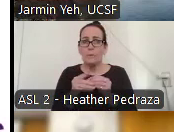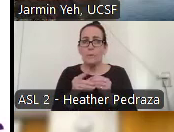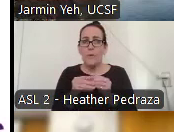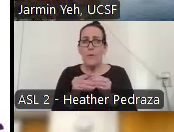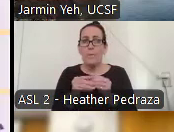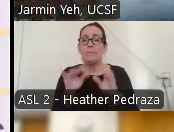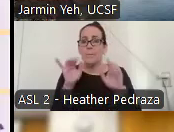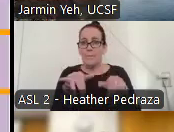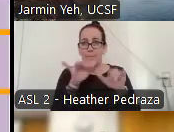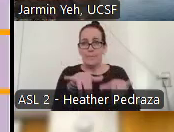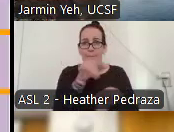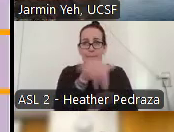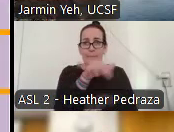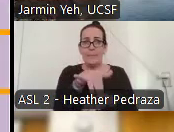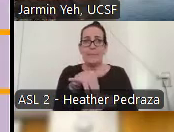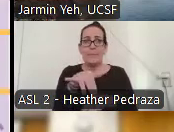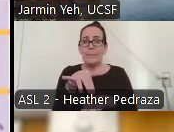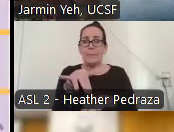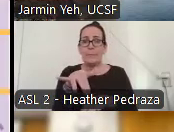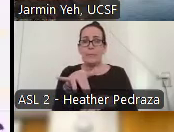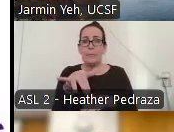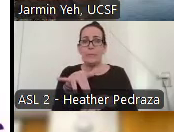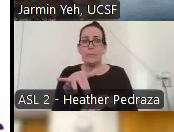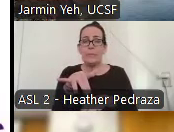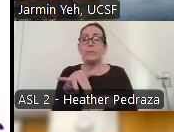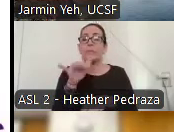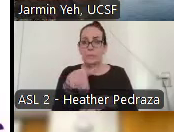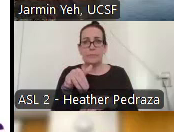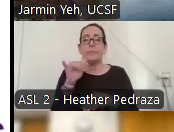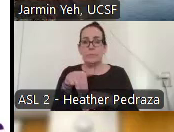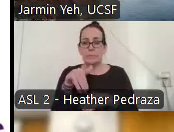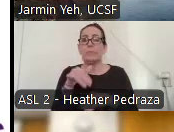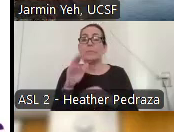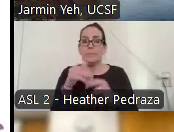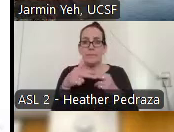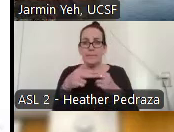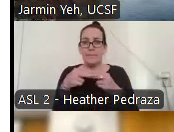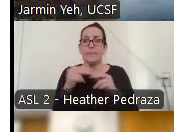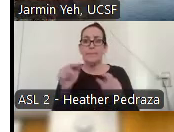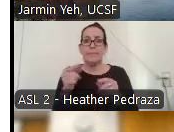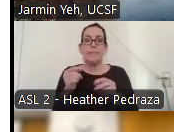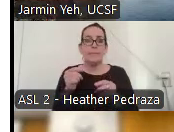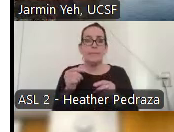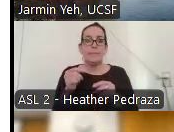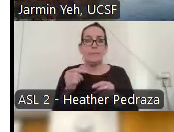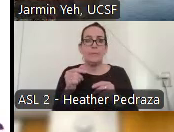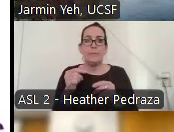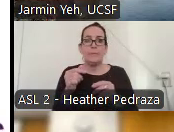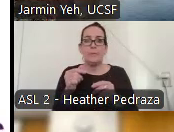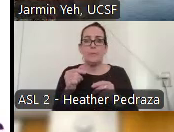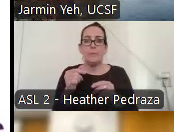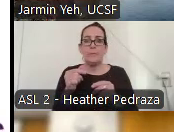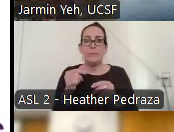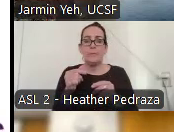Yeah, Right good. there. Right there. That's great. So let me just focus on, yeah, let me focus on this. No, no, back